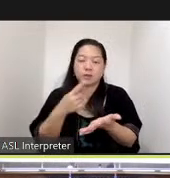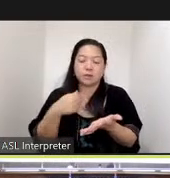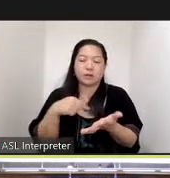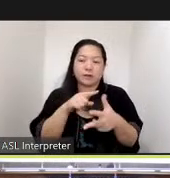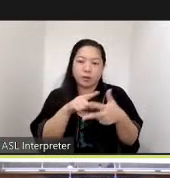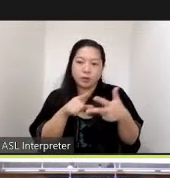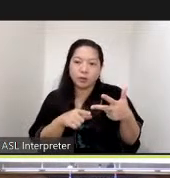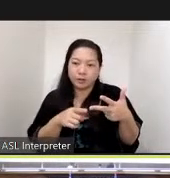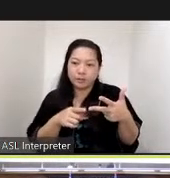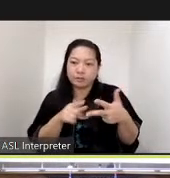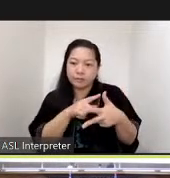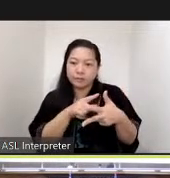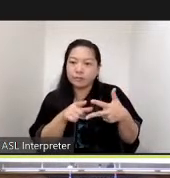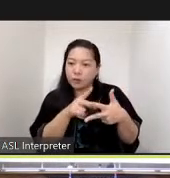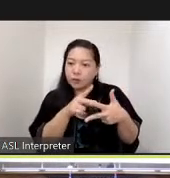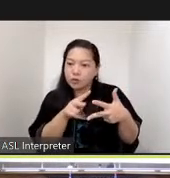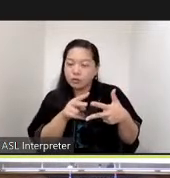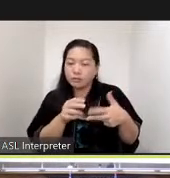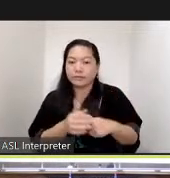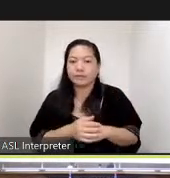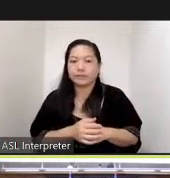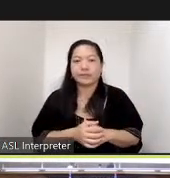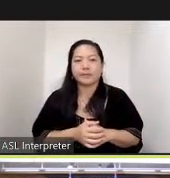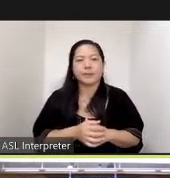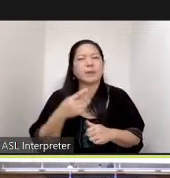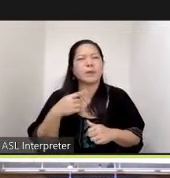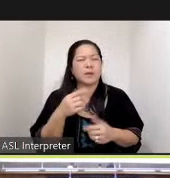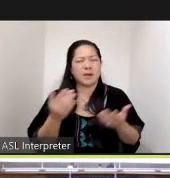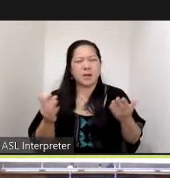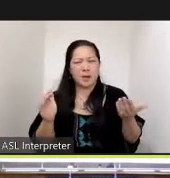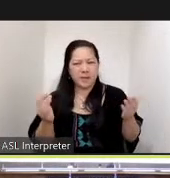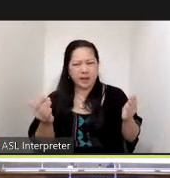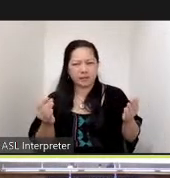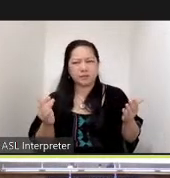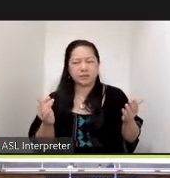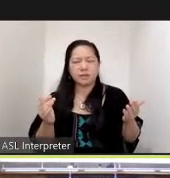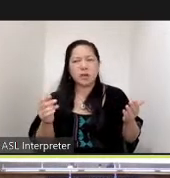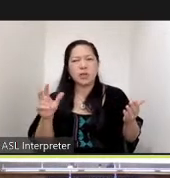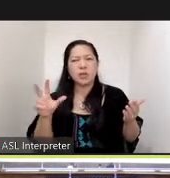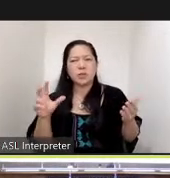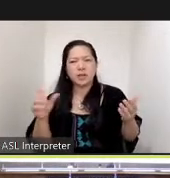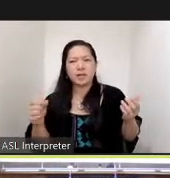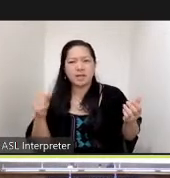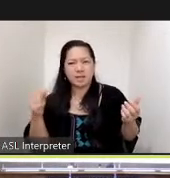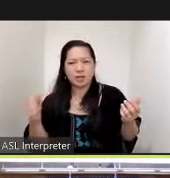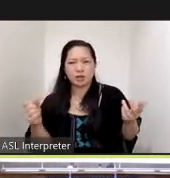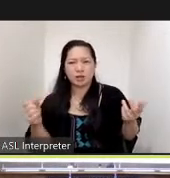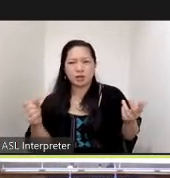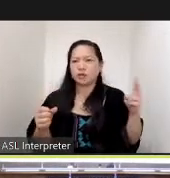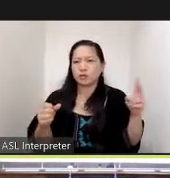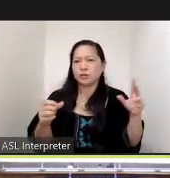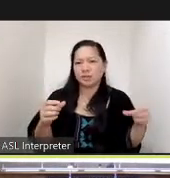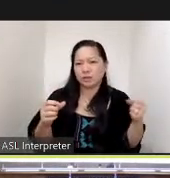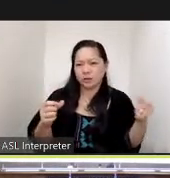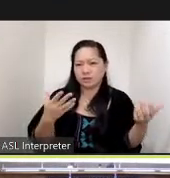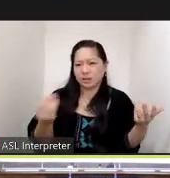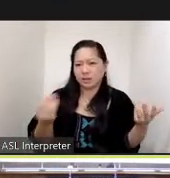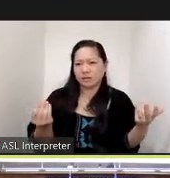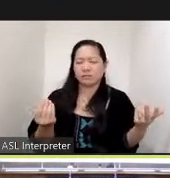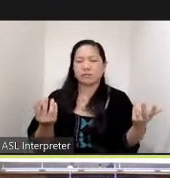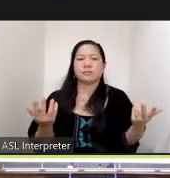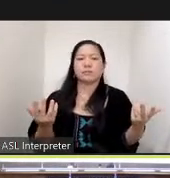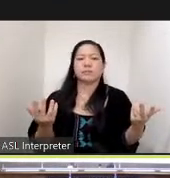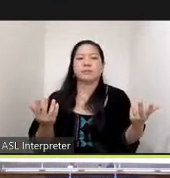we compared the 2 years and the 3 surges, and they almost correspond exactly to the same. The first year was